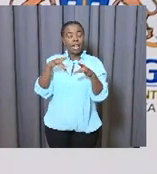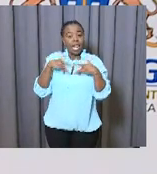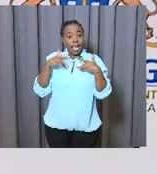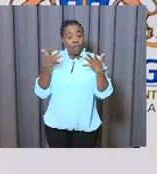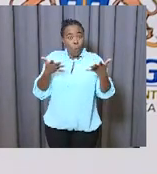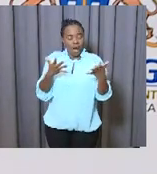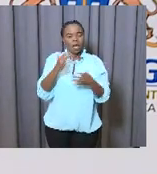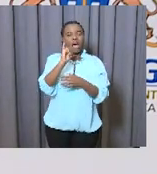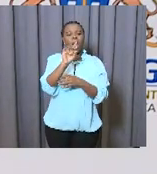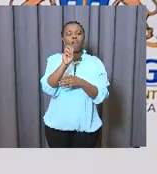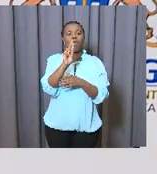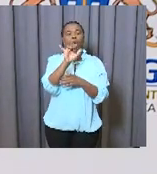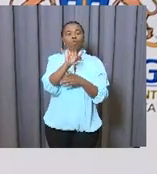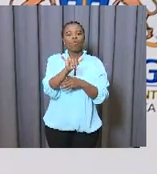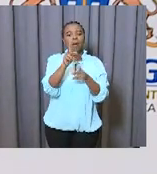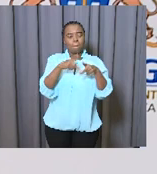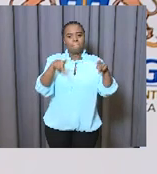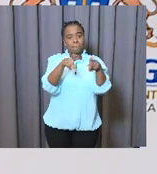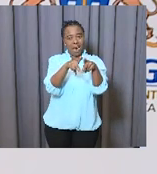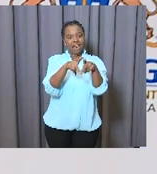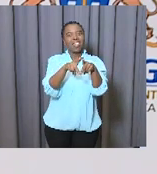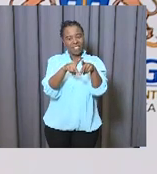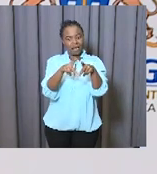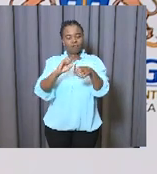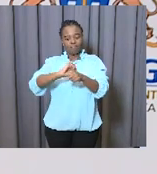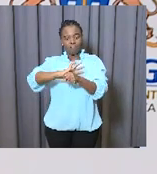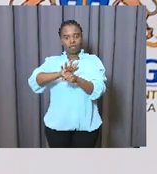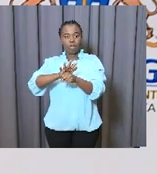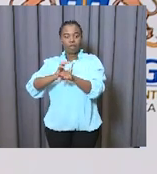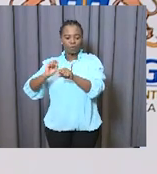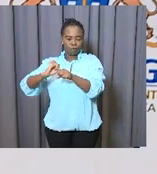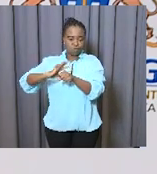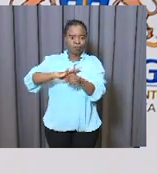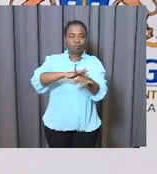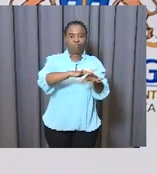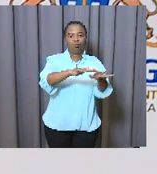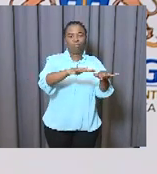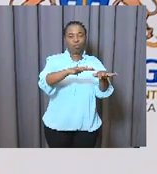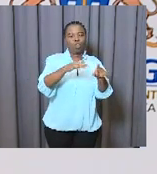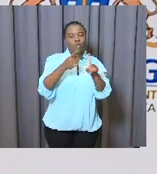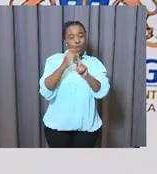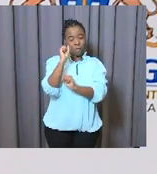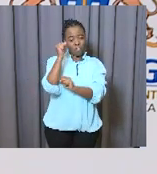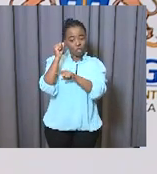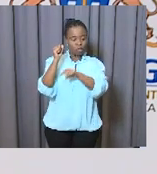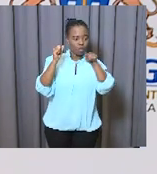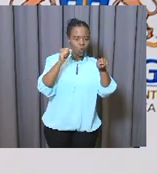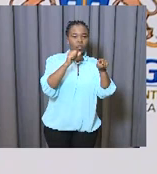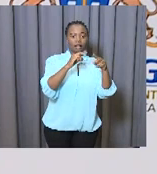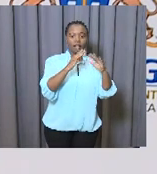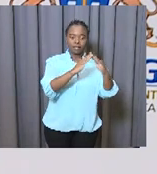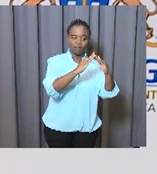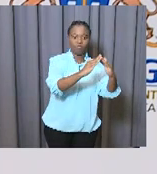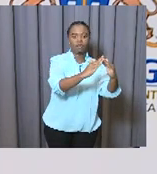Ivory Park. And that's how the pandemic spread from the factory in the township. Ivory Park, you will